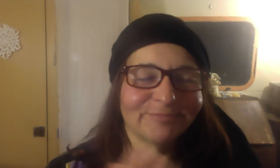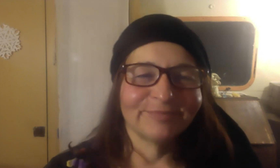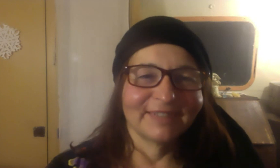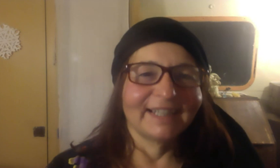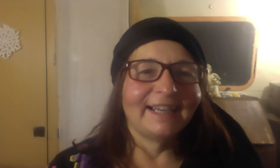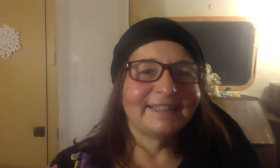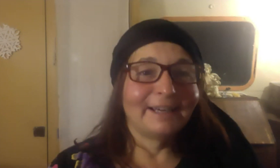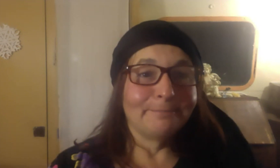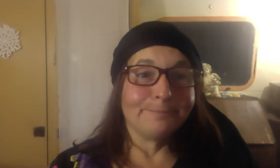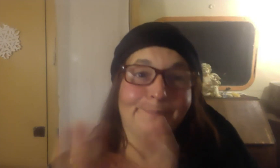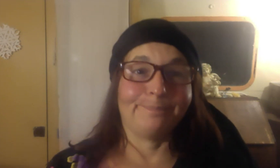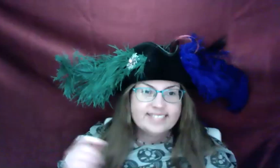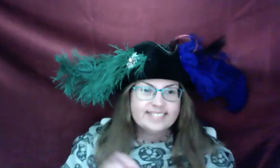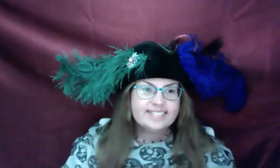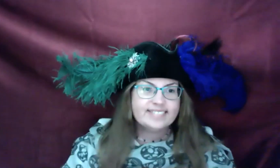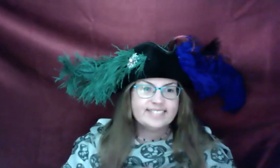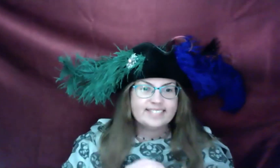Okay, that's it.